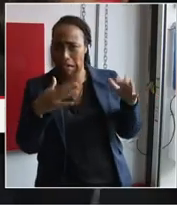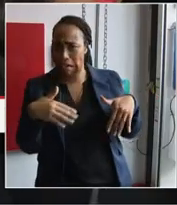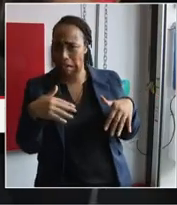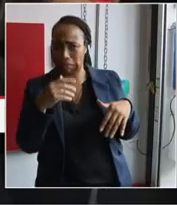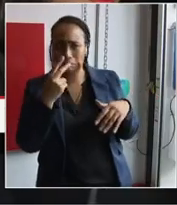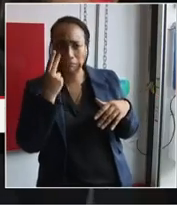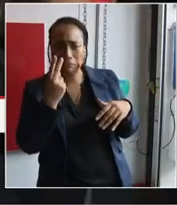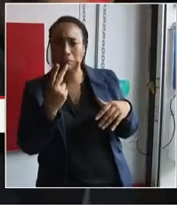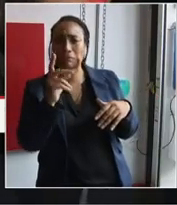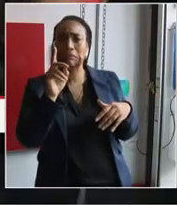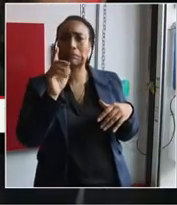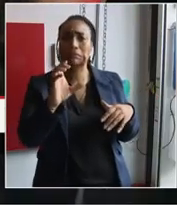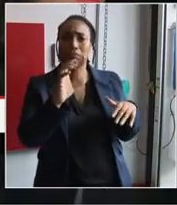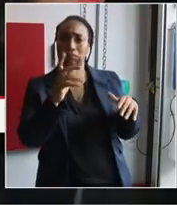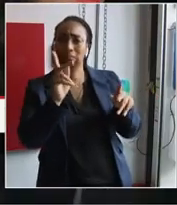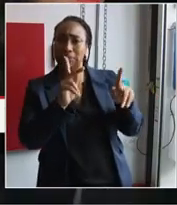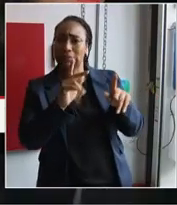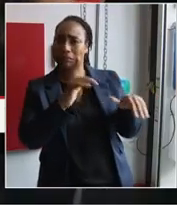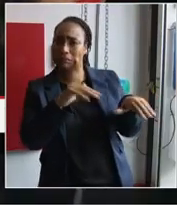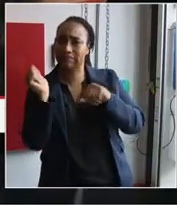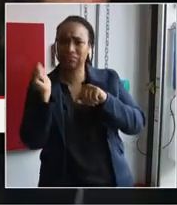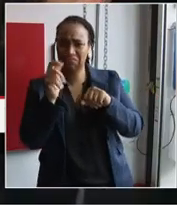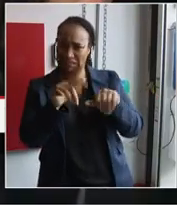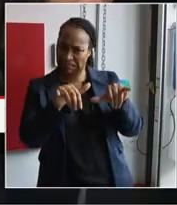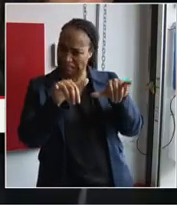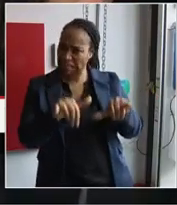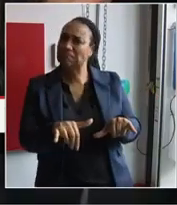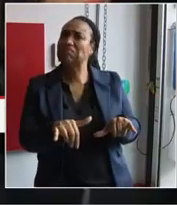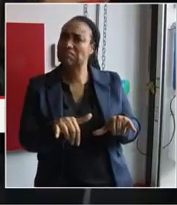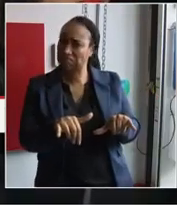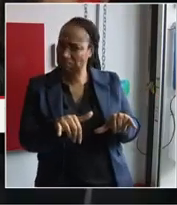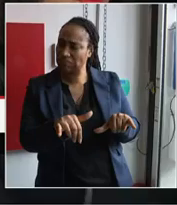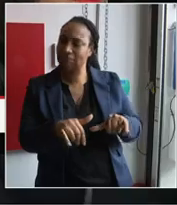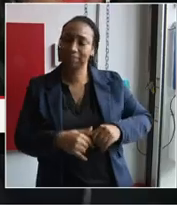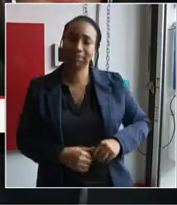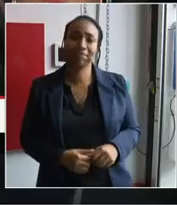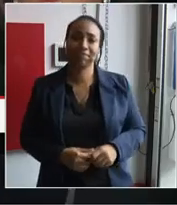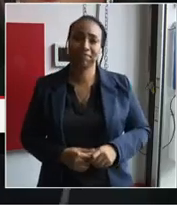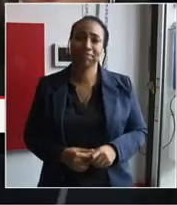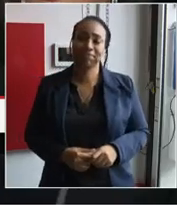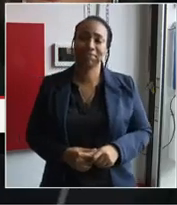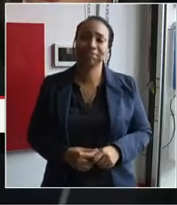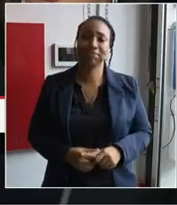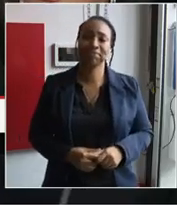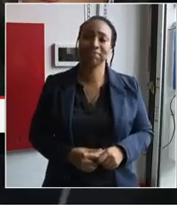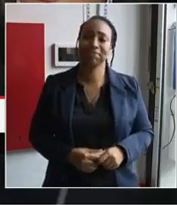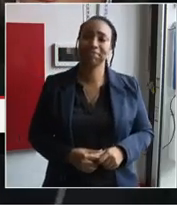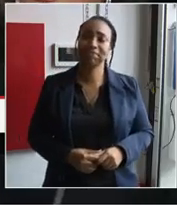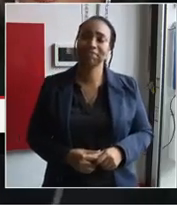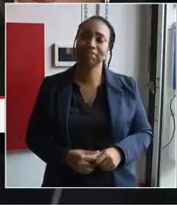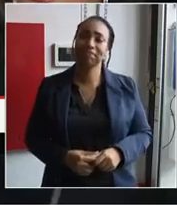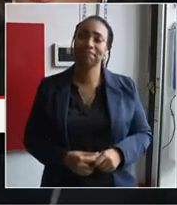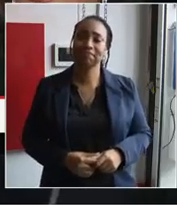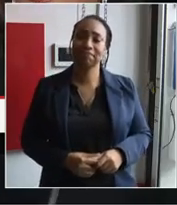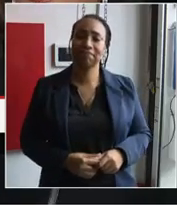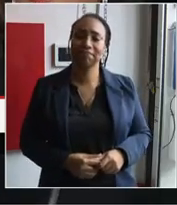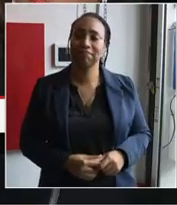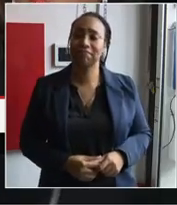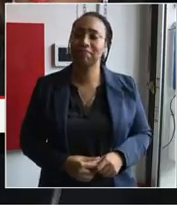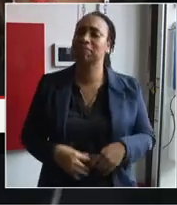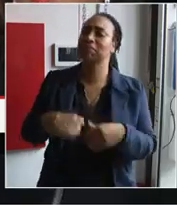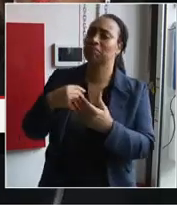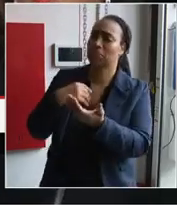might try to do to help any influx of local residents looking for new jobs? Well, obviously, our residents or